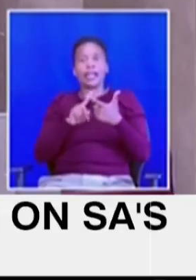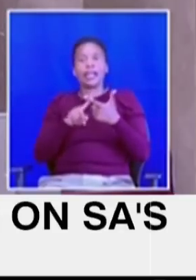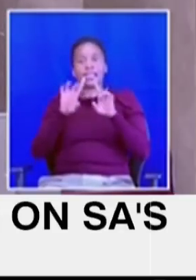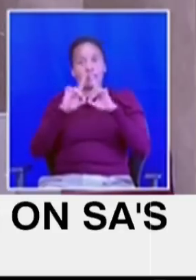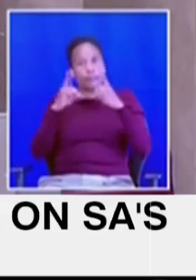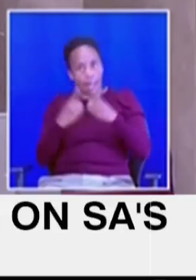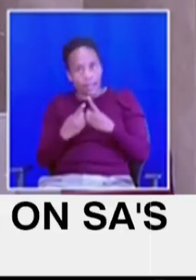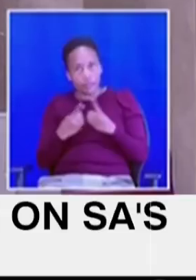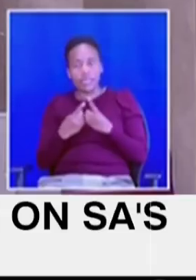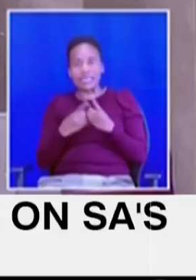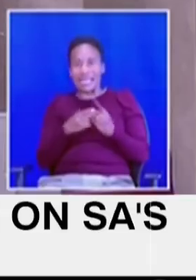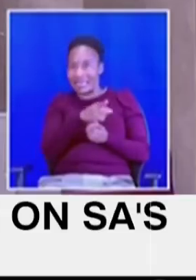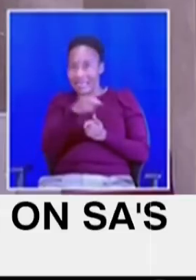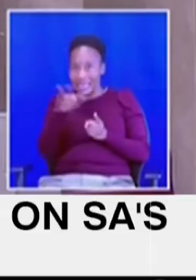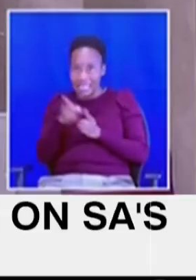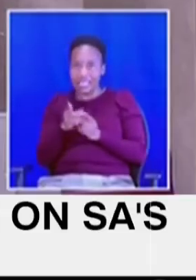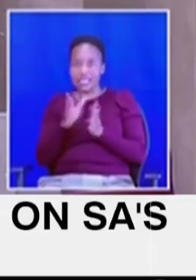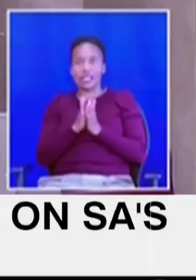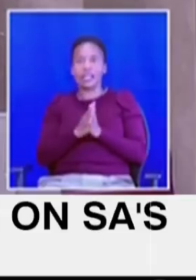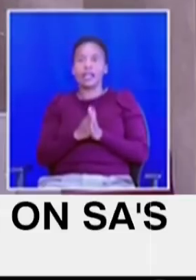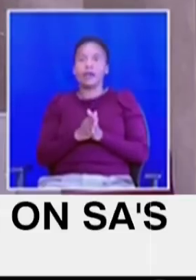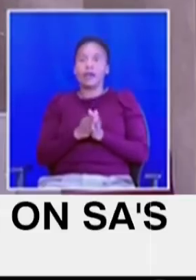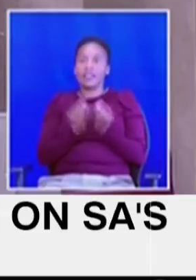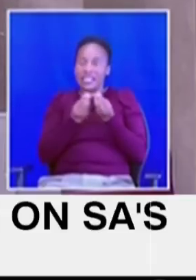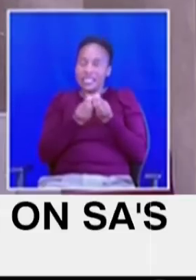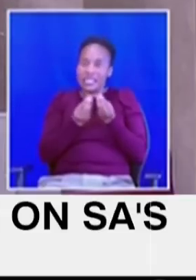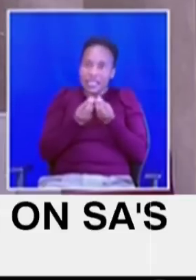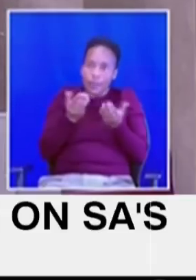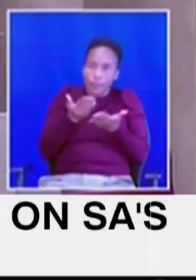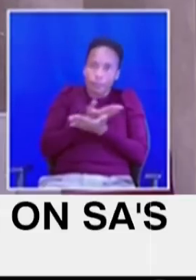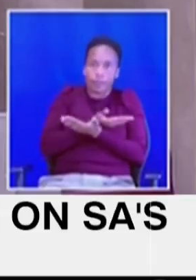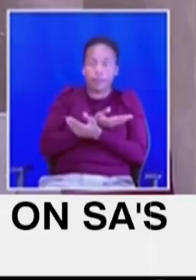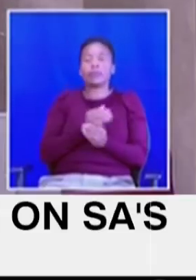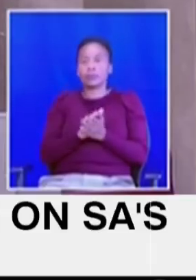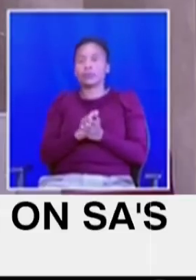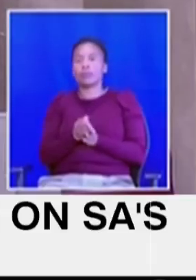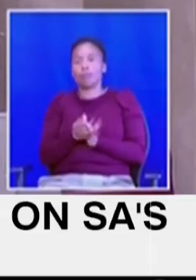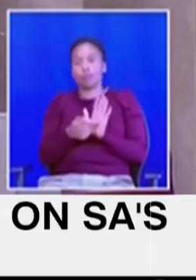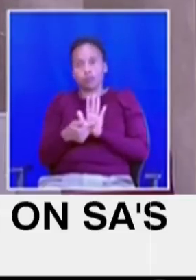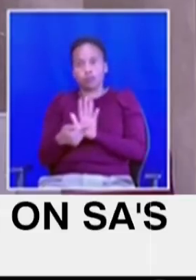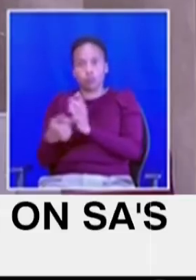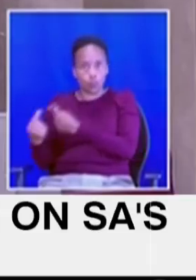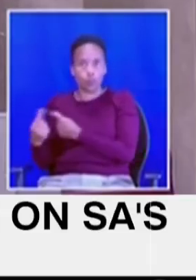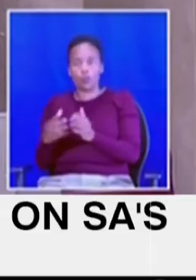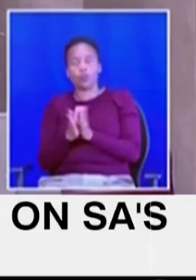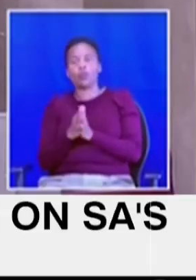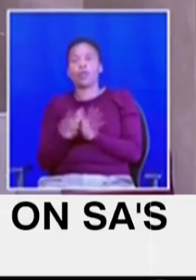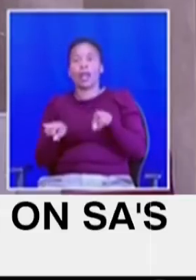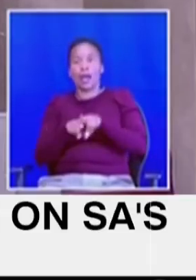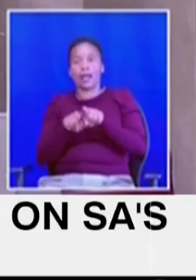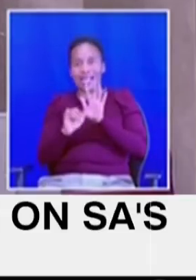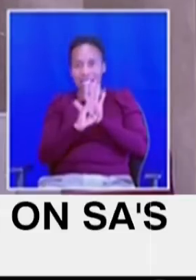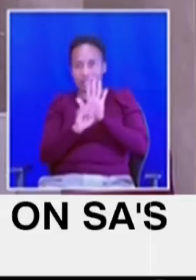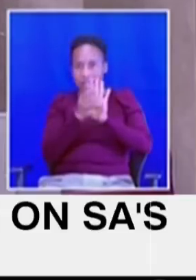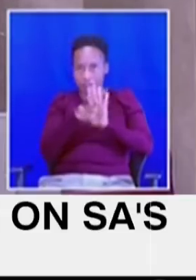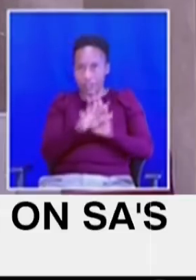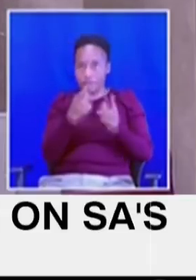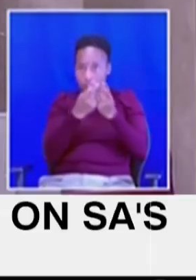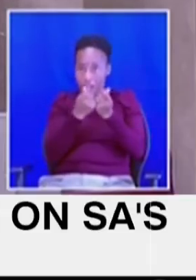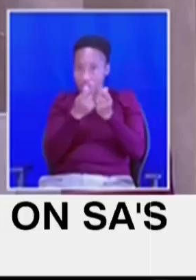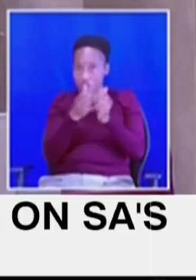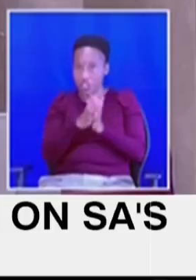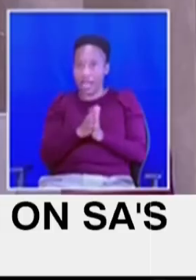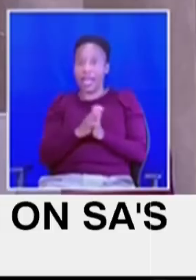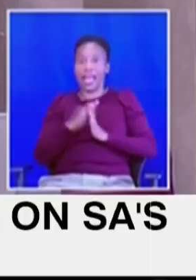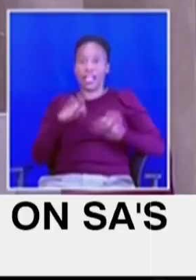these deficiencies as identified by the Financial Action Task Force. So